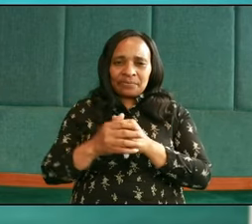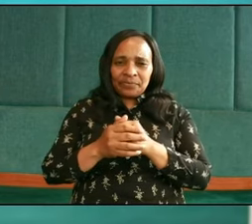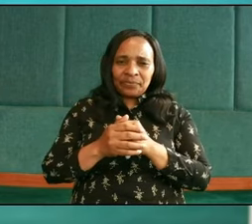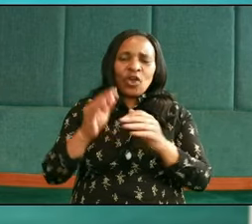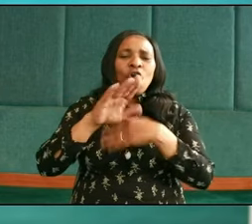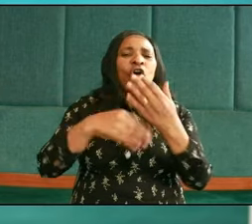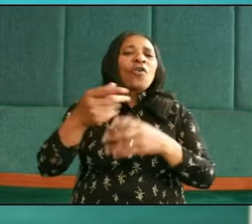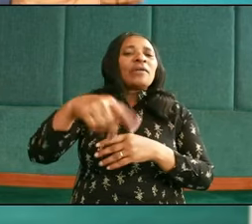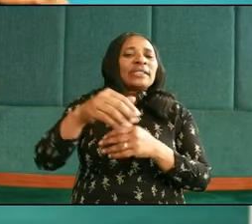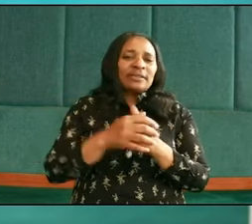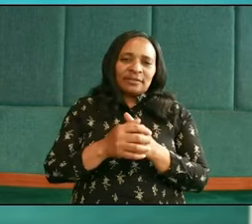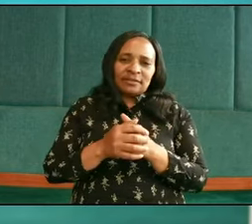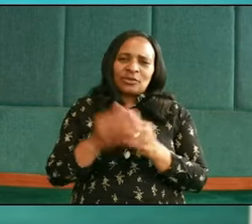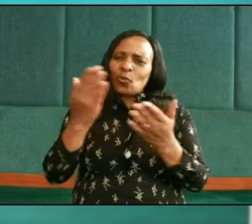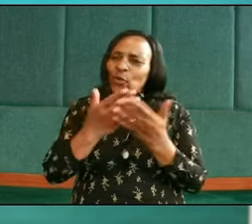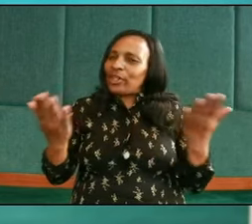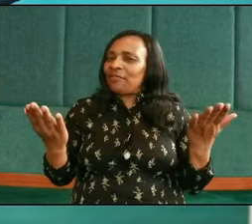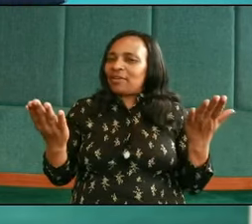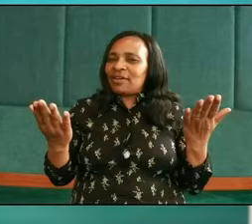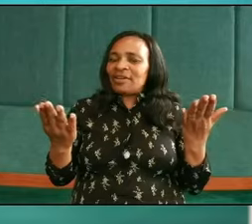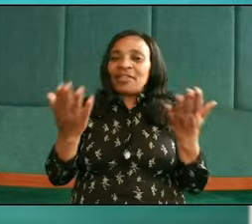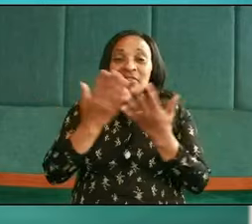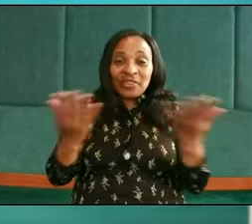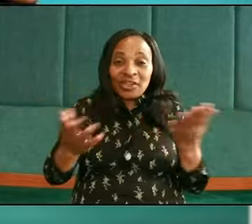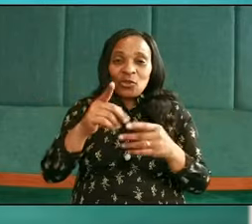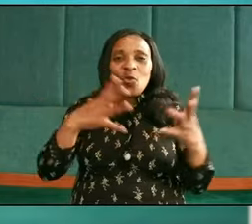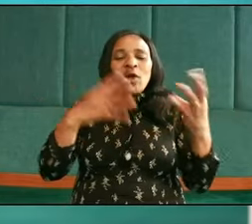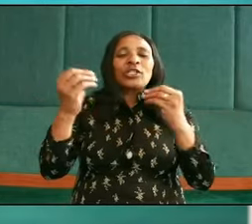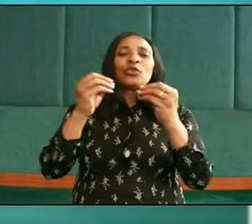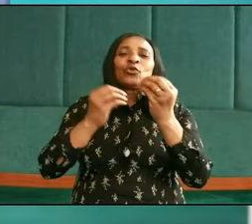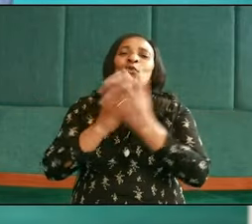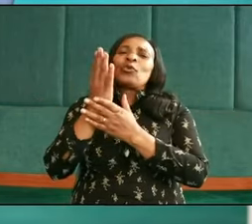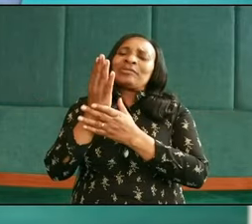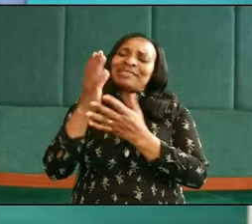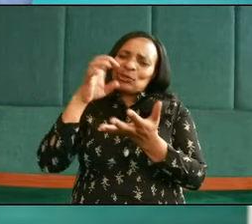All of us, whatever thing you went through, whatever situation,